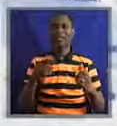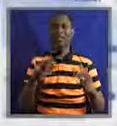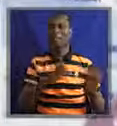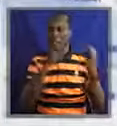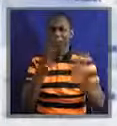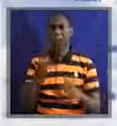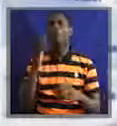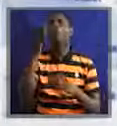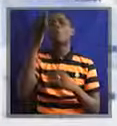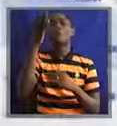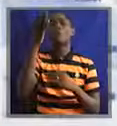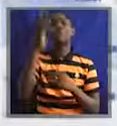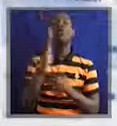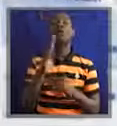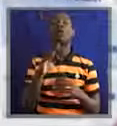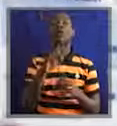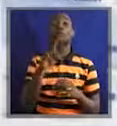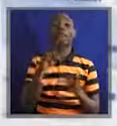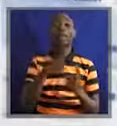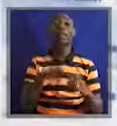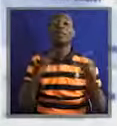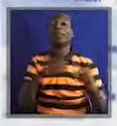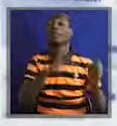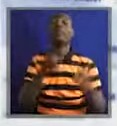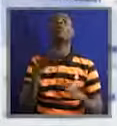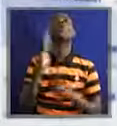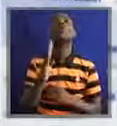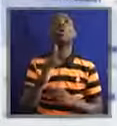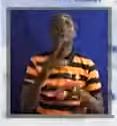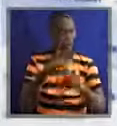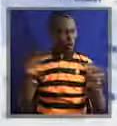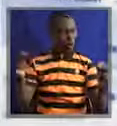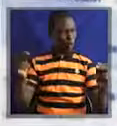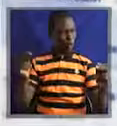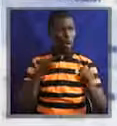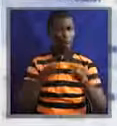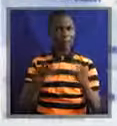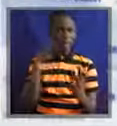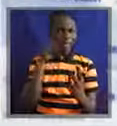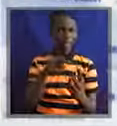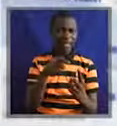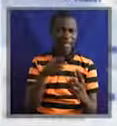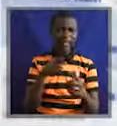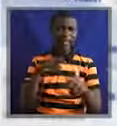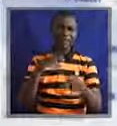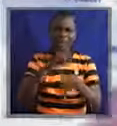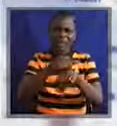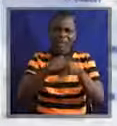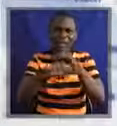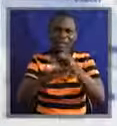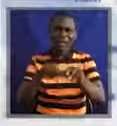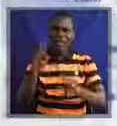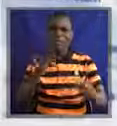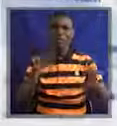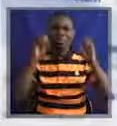was he a great power of God? Absolutely no. But Simon the sorcerer etumi eda dankrofo bebre e wo krom